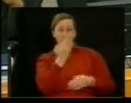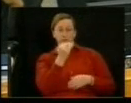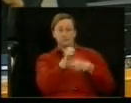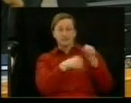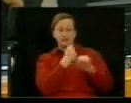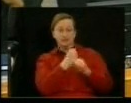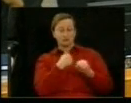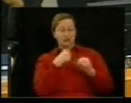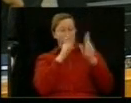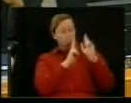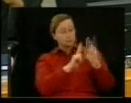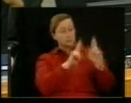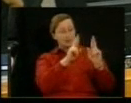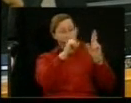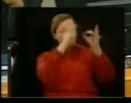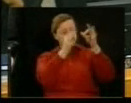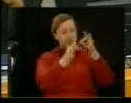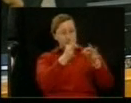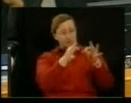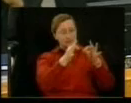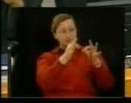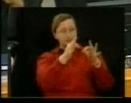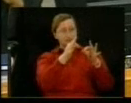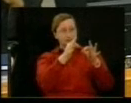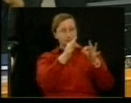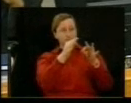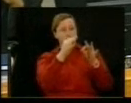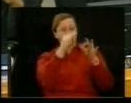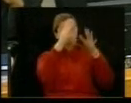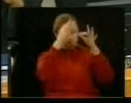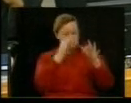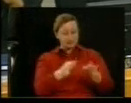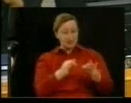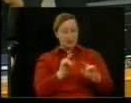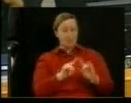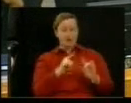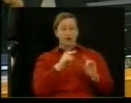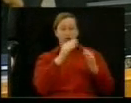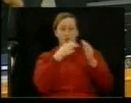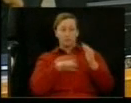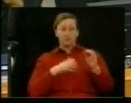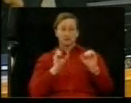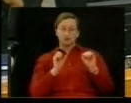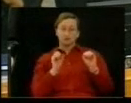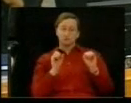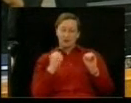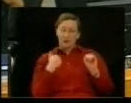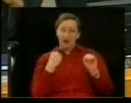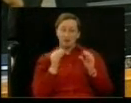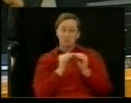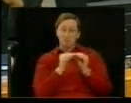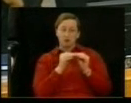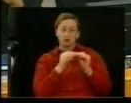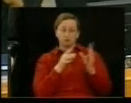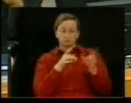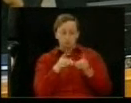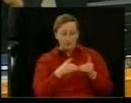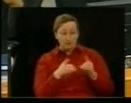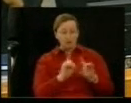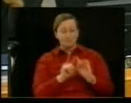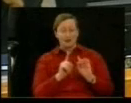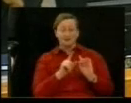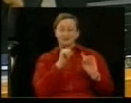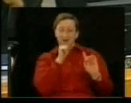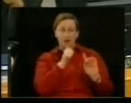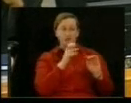decision. I wish they could probably done us a little better on direction, but they didn't. So we're